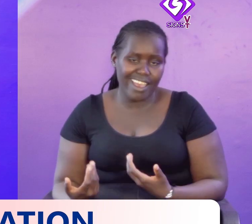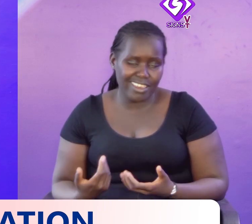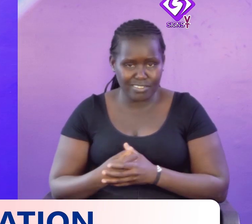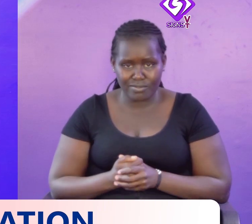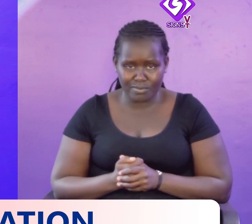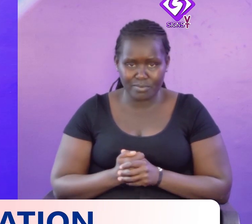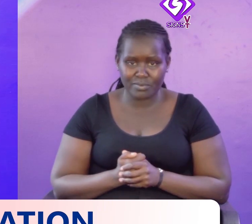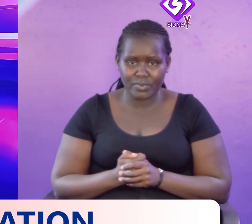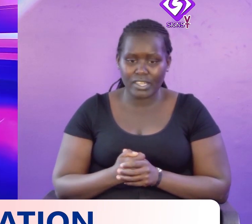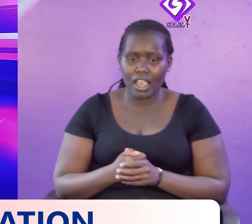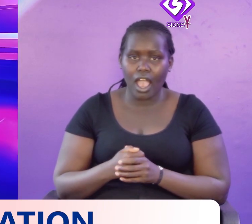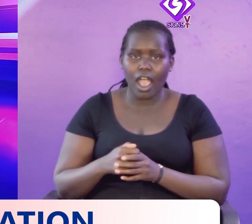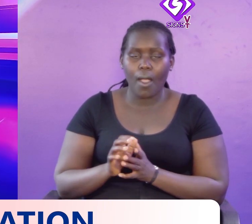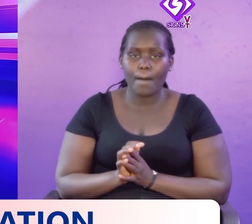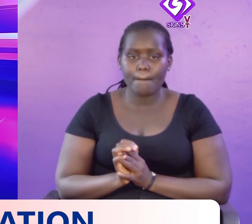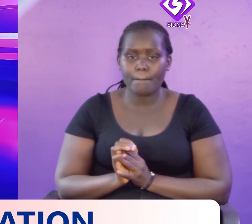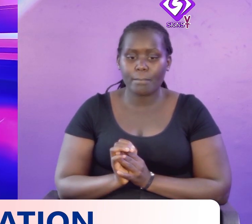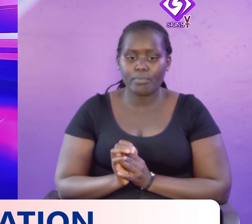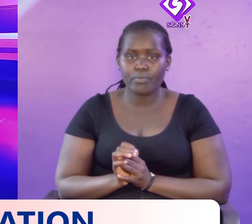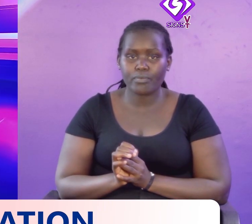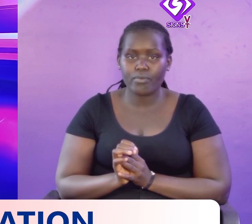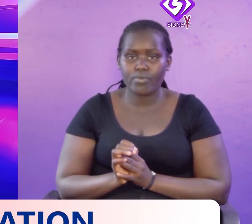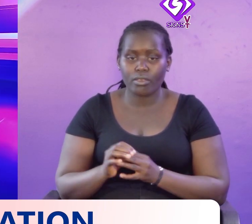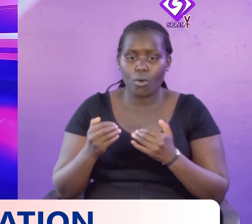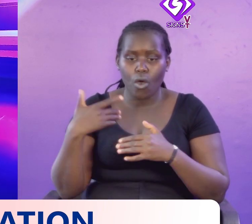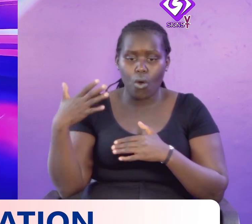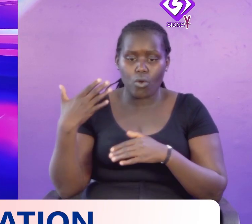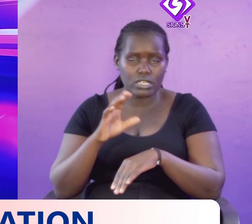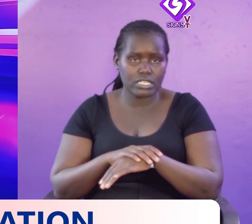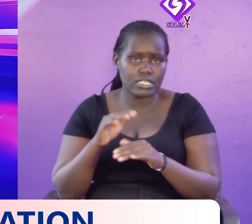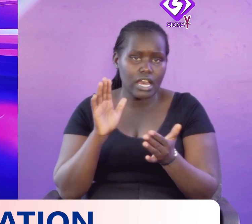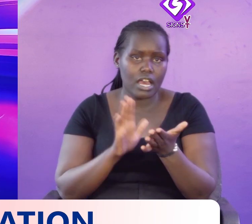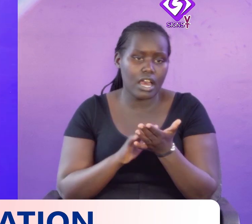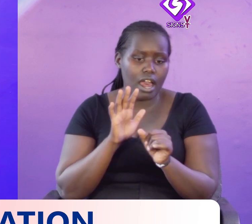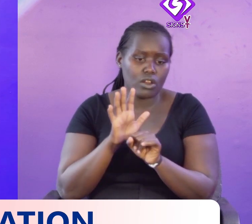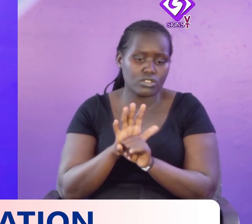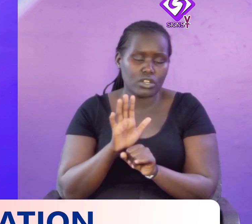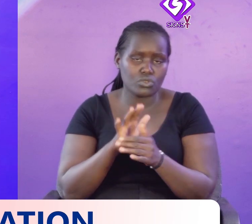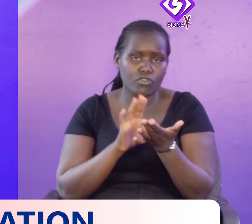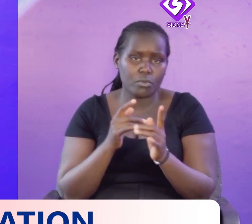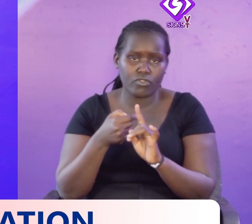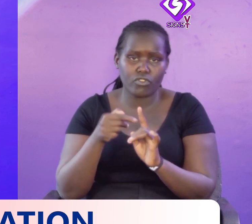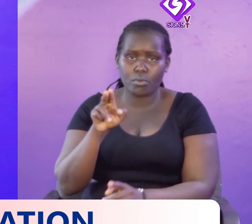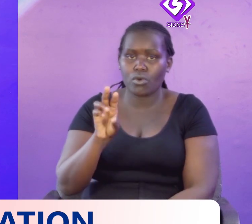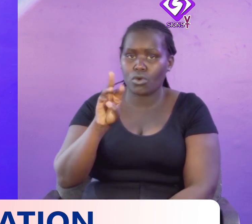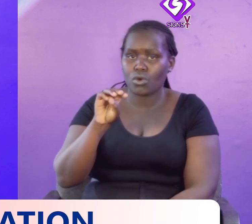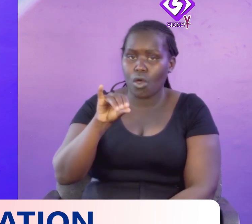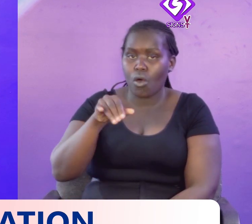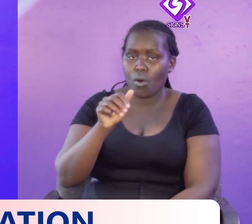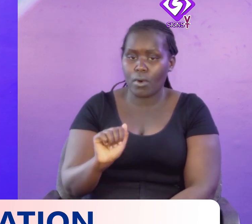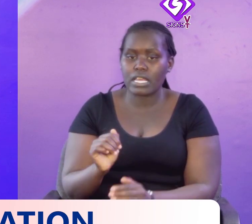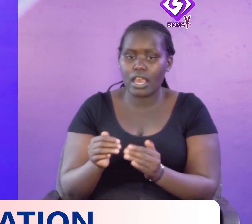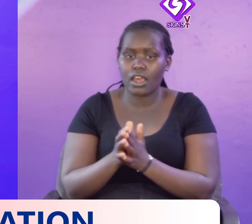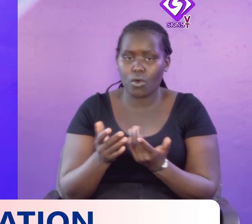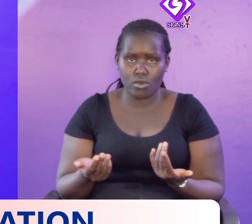watu wetu. Umoja, there was a time we used to get a lot of comments from Umoja. Na ule fan wetu wa Kahawa West, there was a